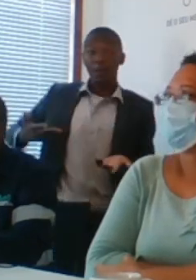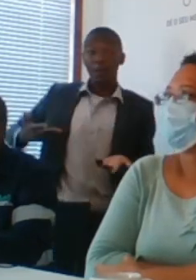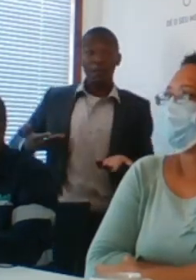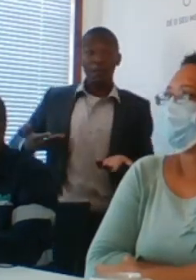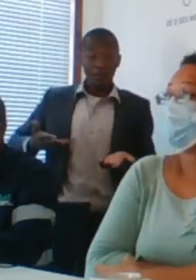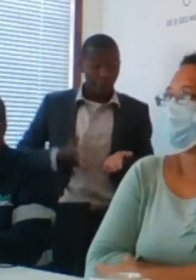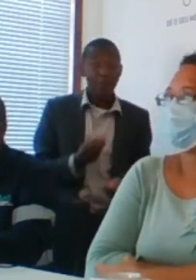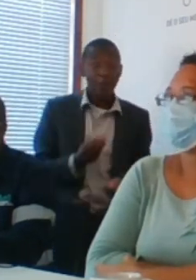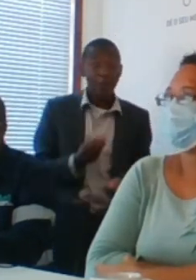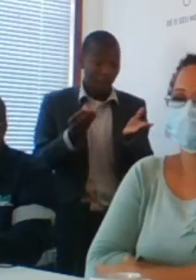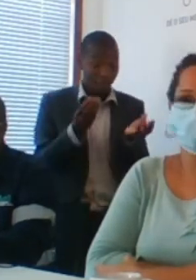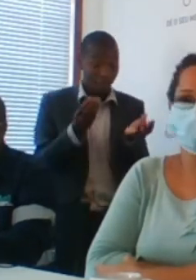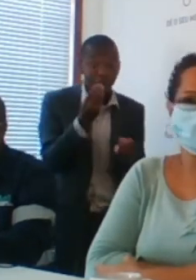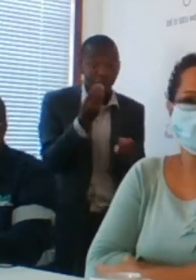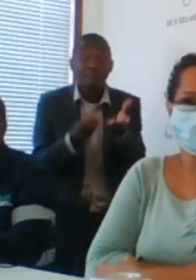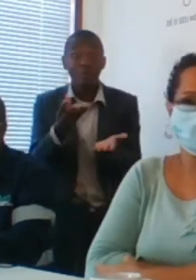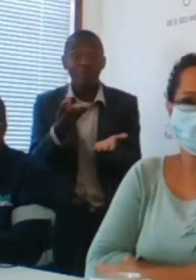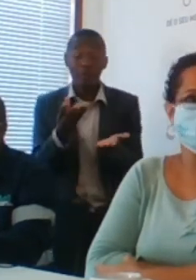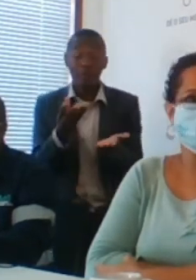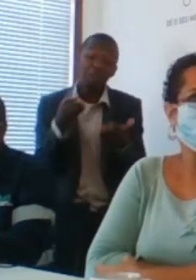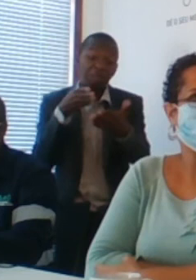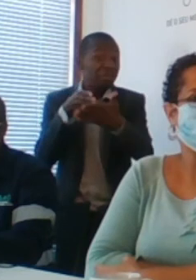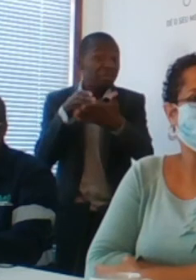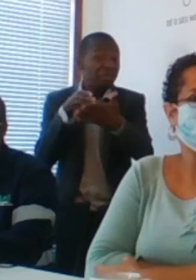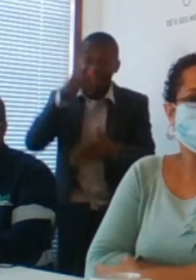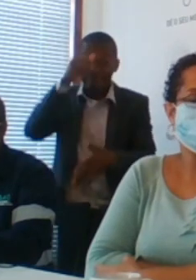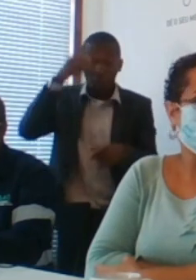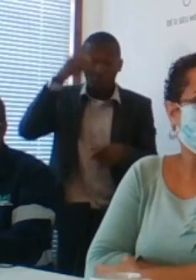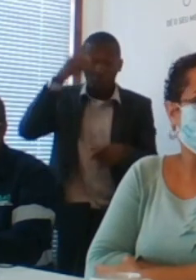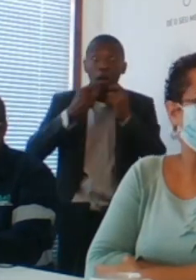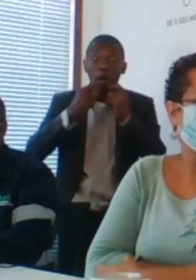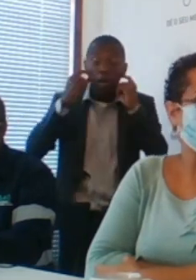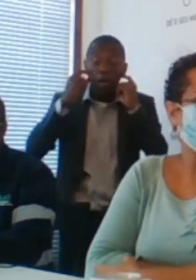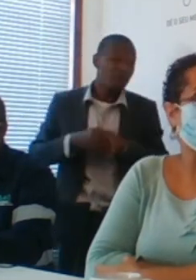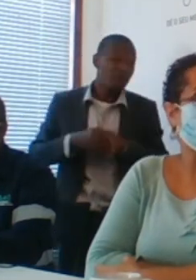So it's been difficult. Life in Mozambique without having